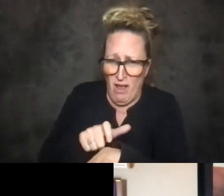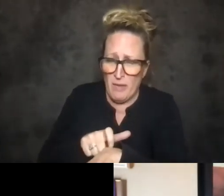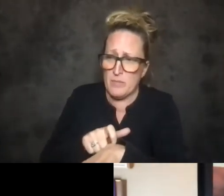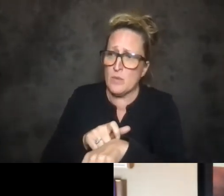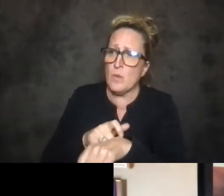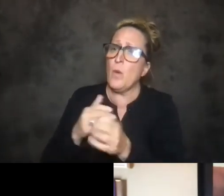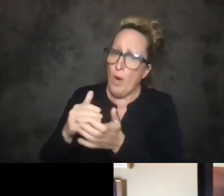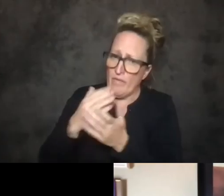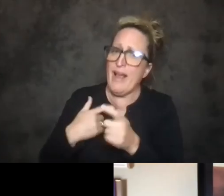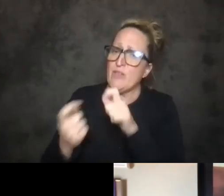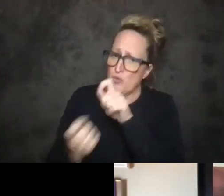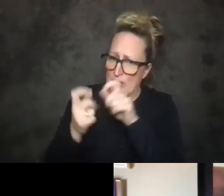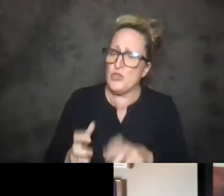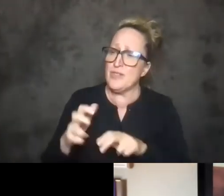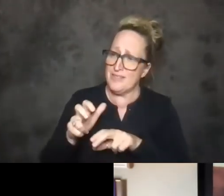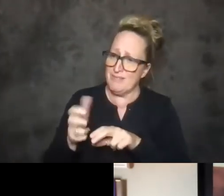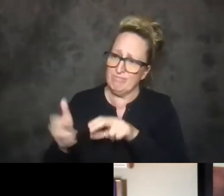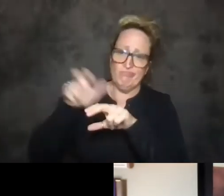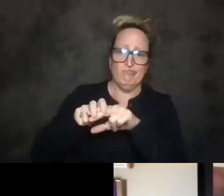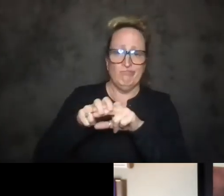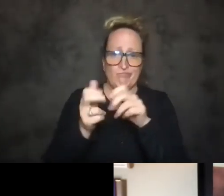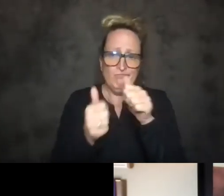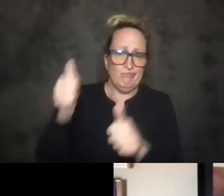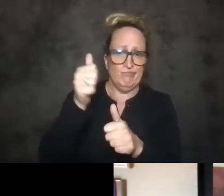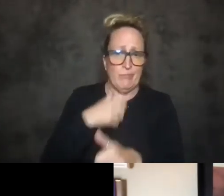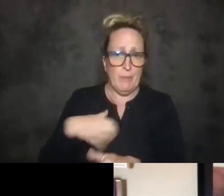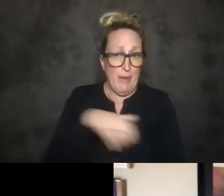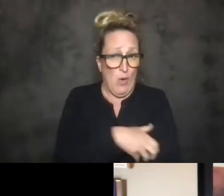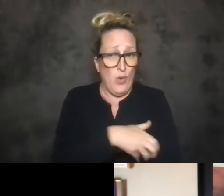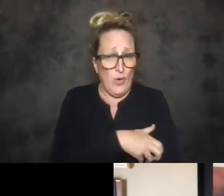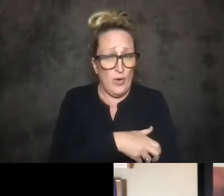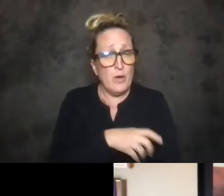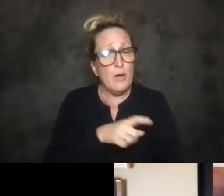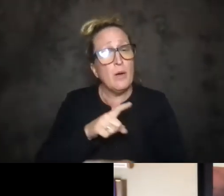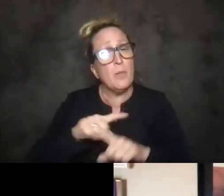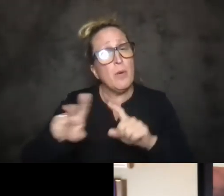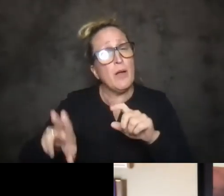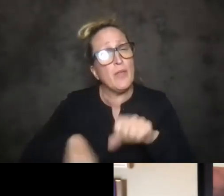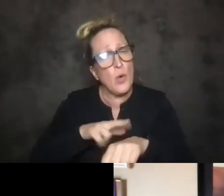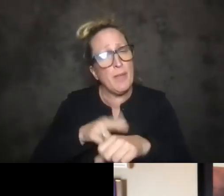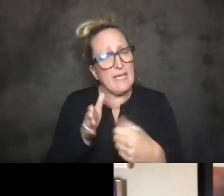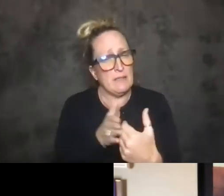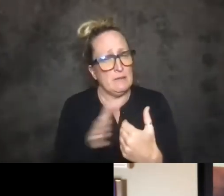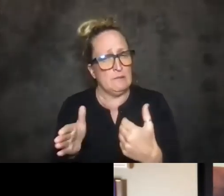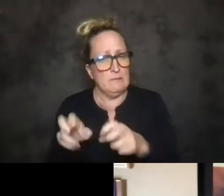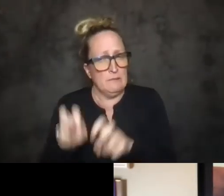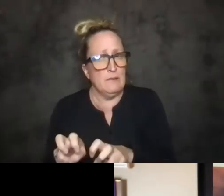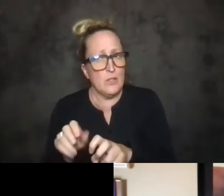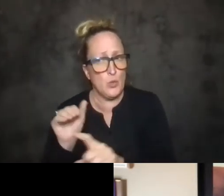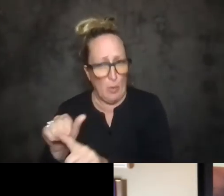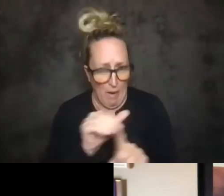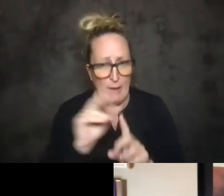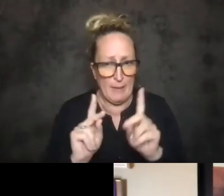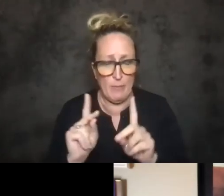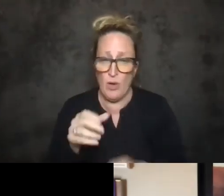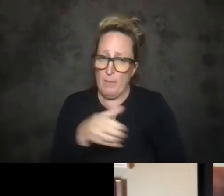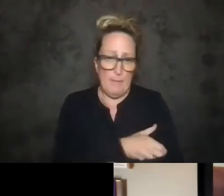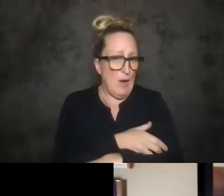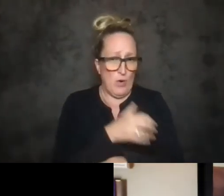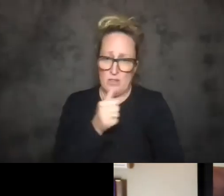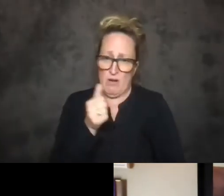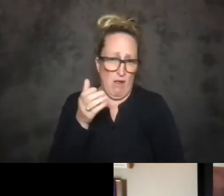have tricksters sitting in the seat of power. But they're usually sitting nearby to remind people that power does not